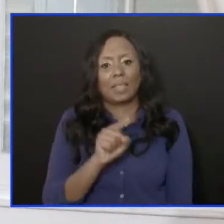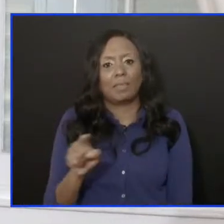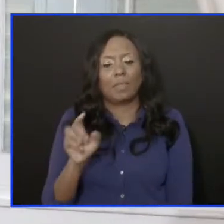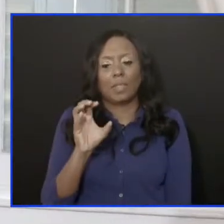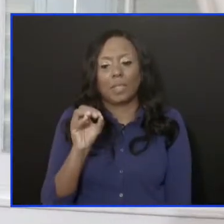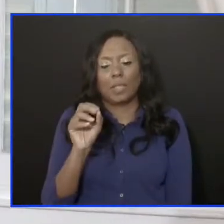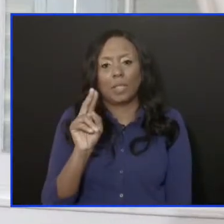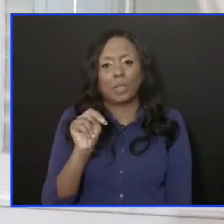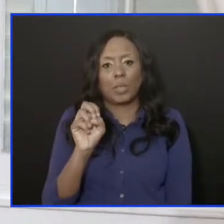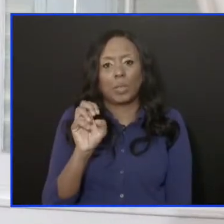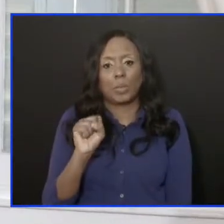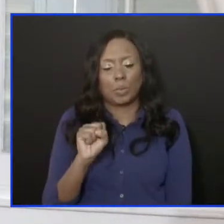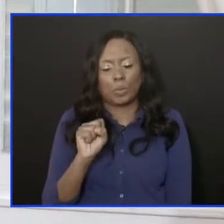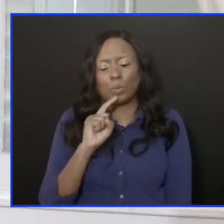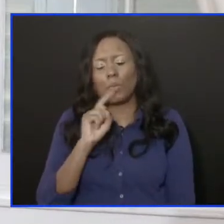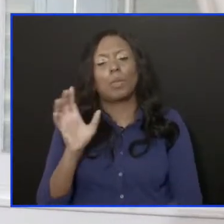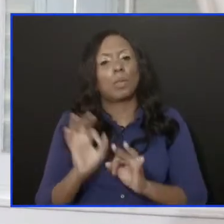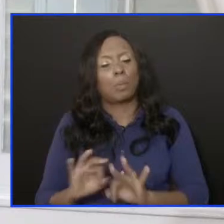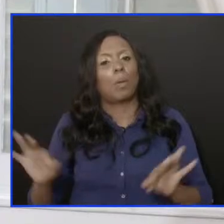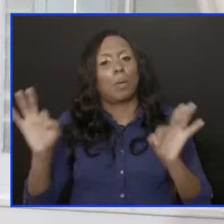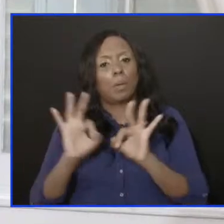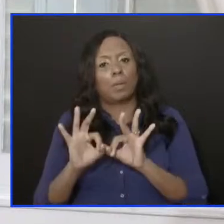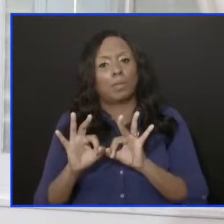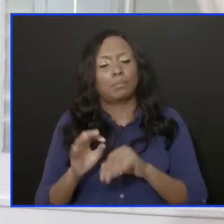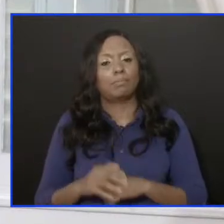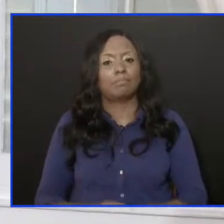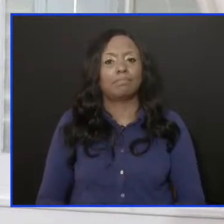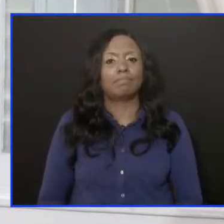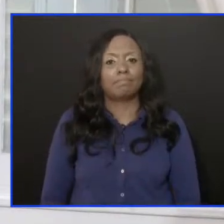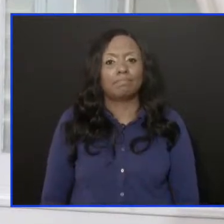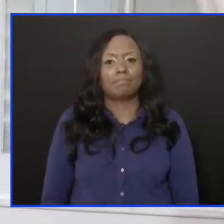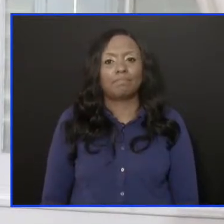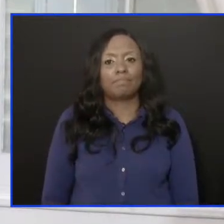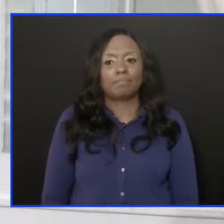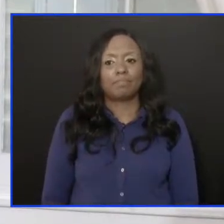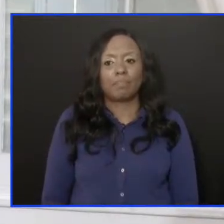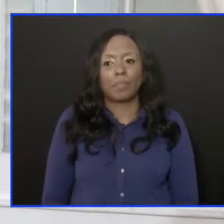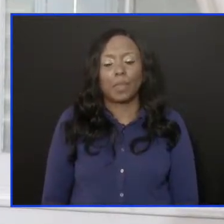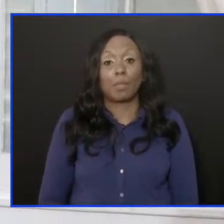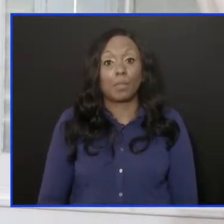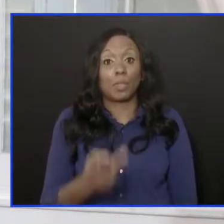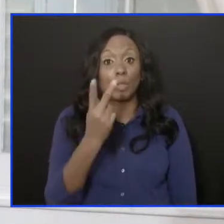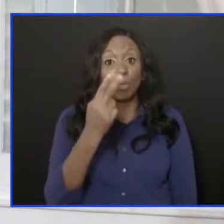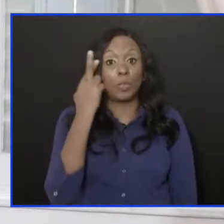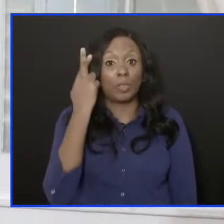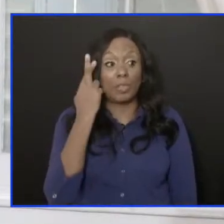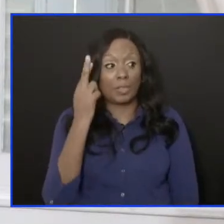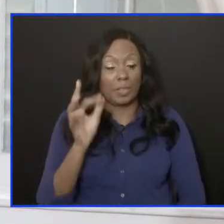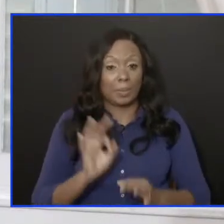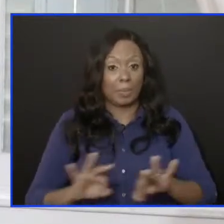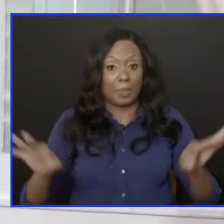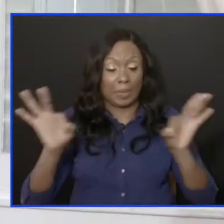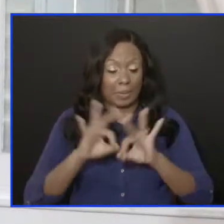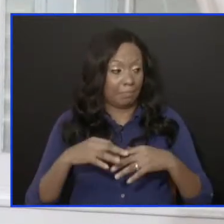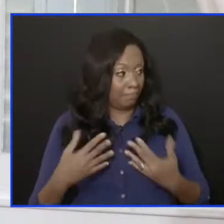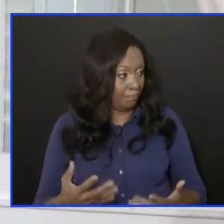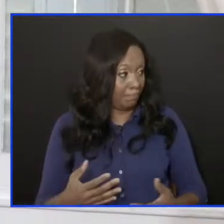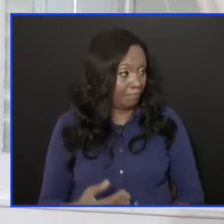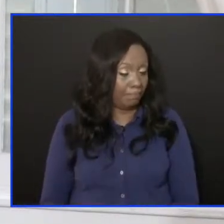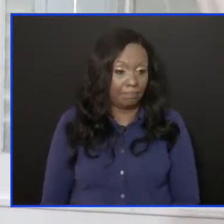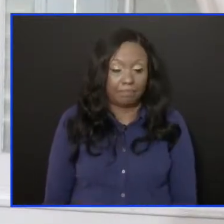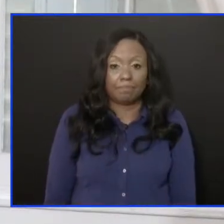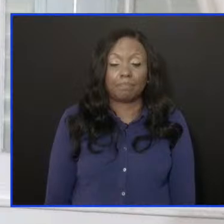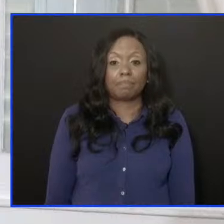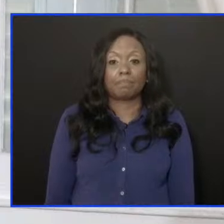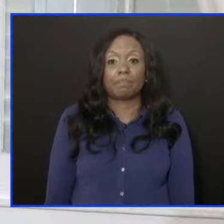matter. And it is very important, I would say, from two perspectives. First of all, obviously